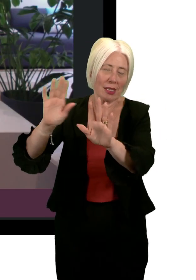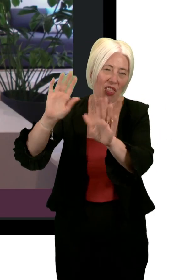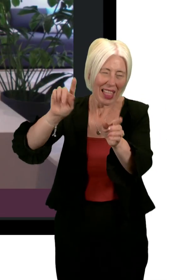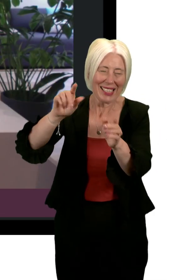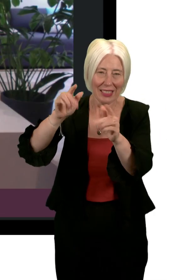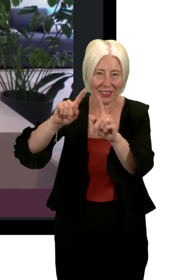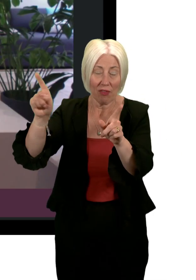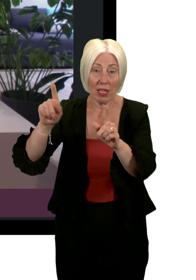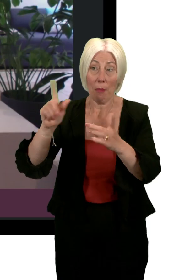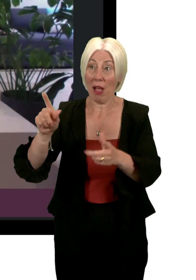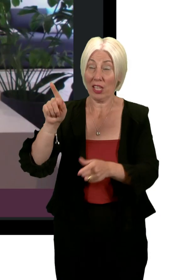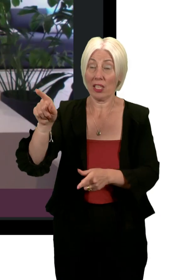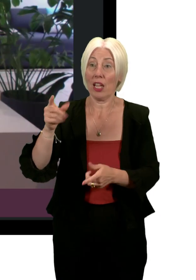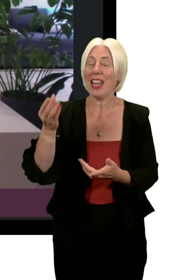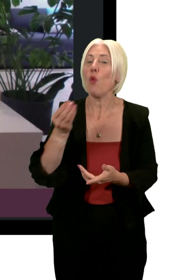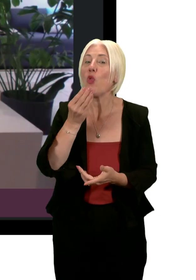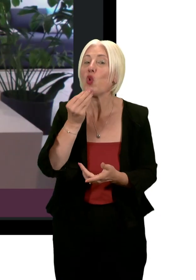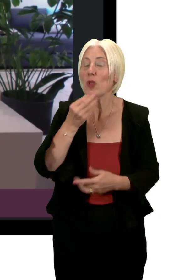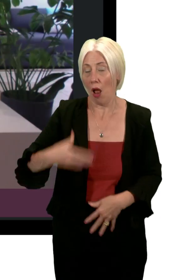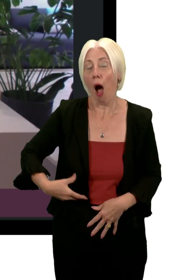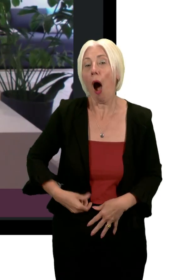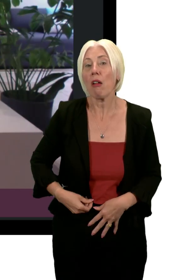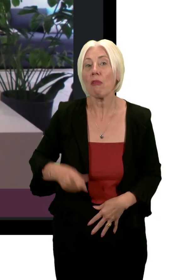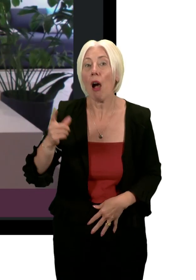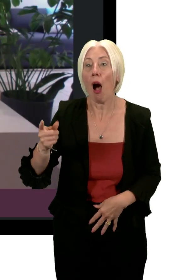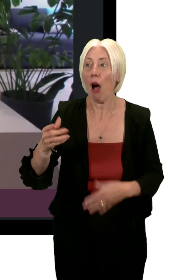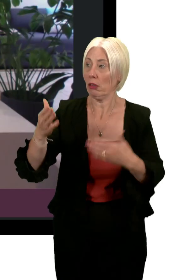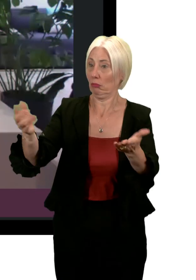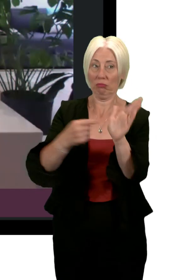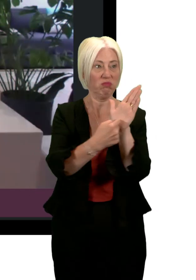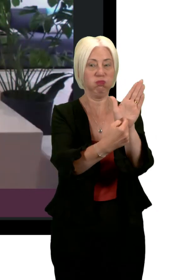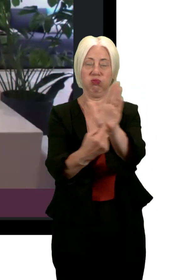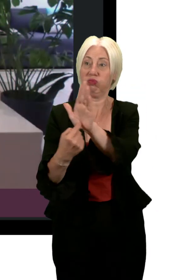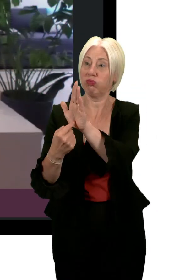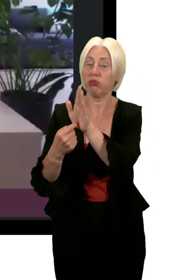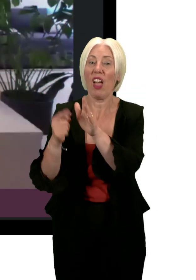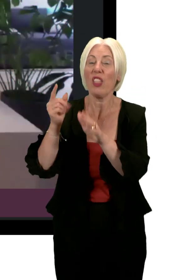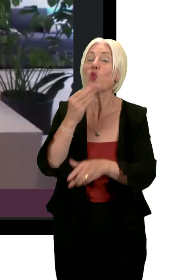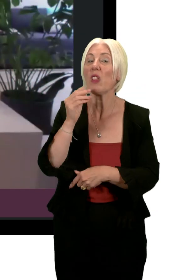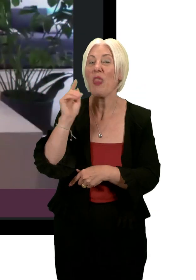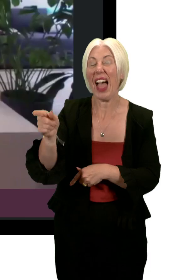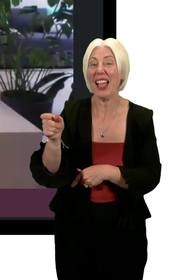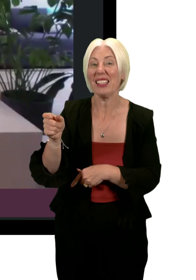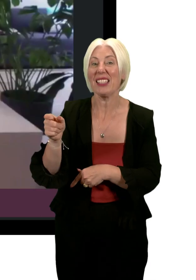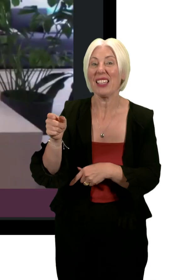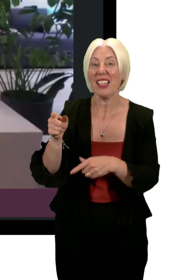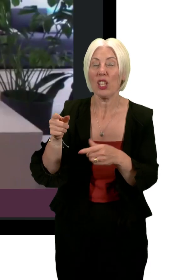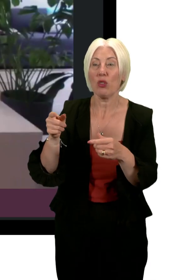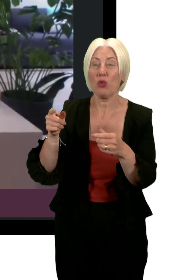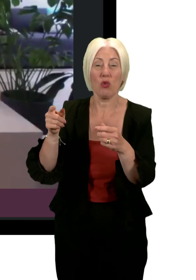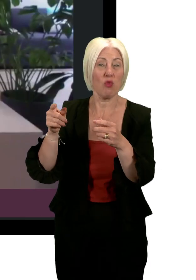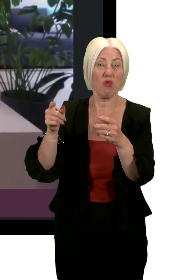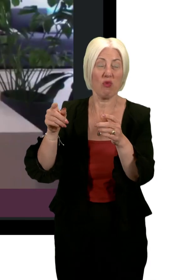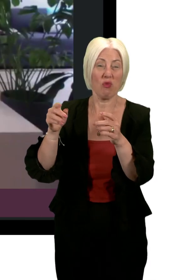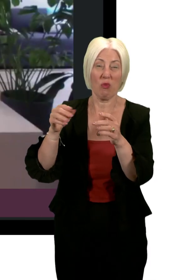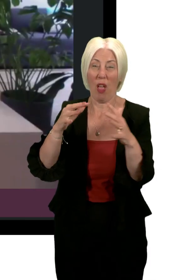in this case, hunger being used as a weapon in broad daylight for many months now. And the United Nations,